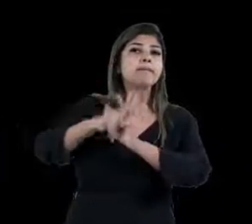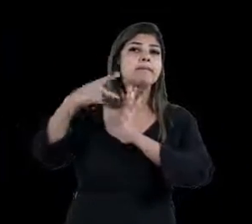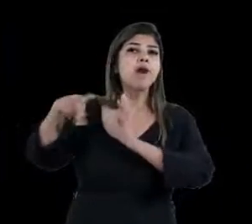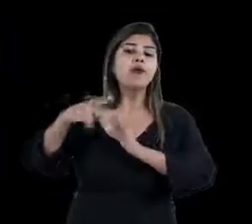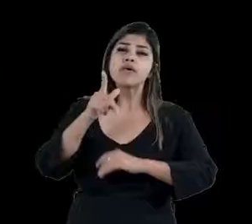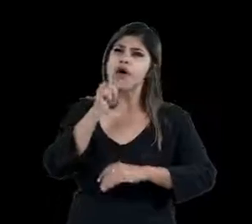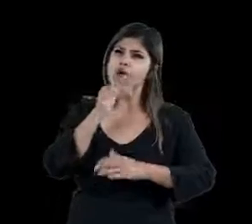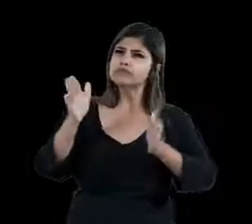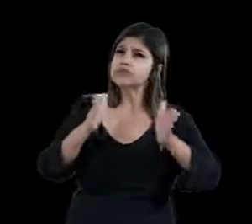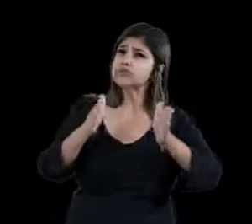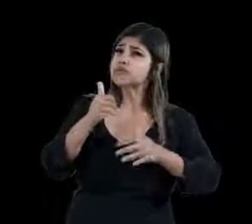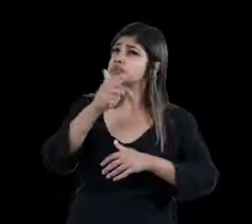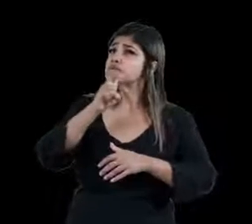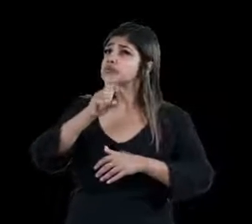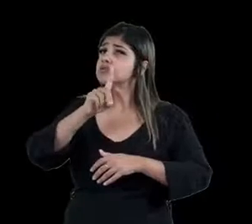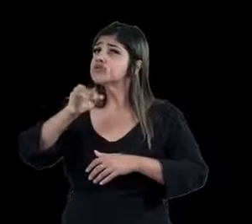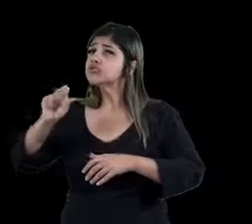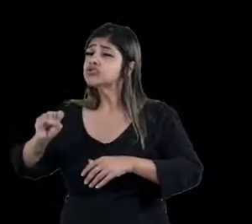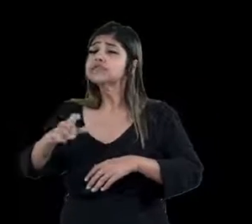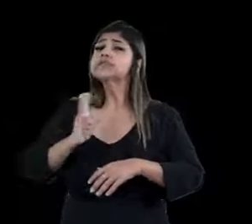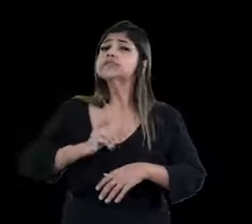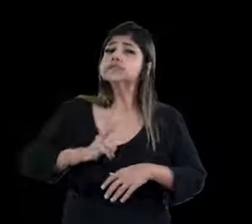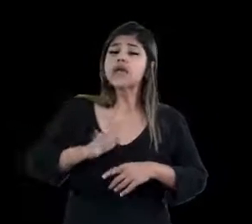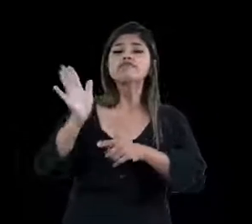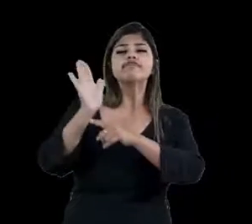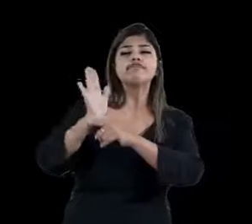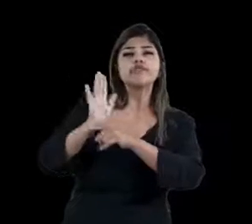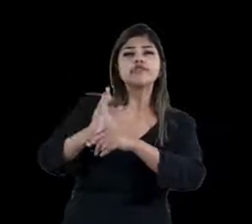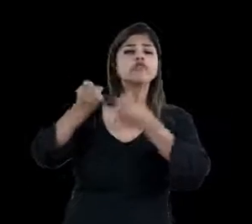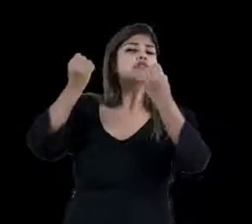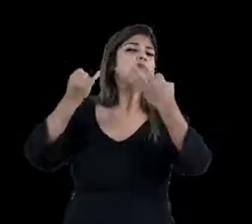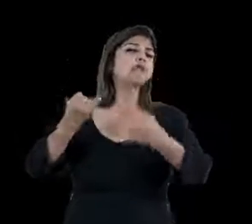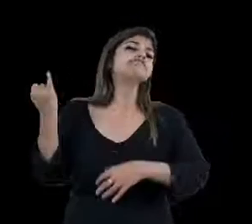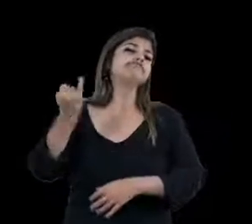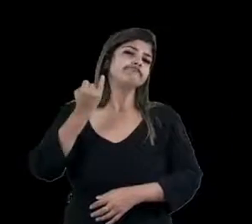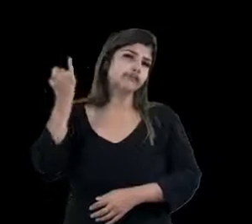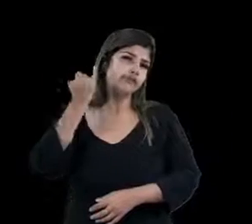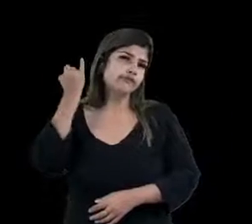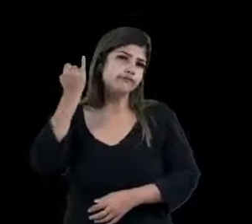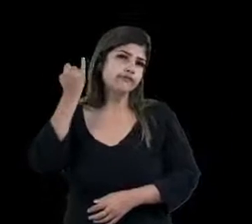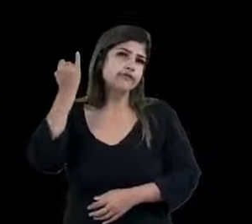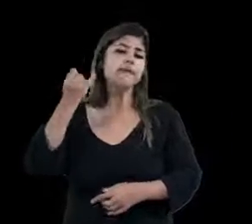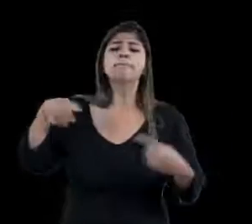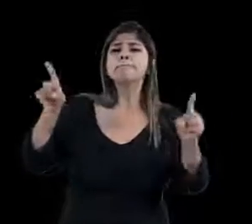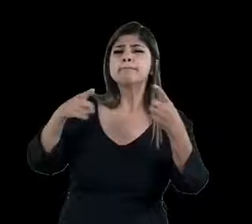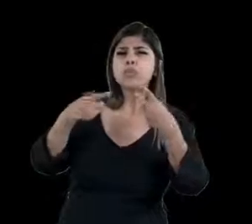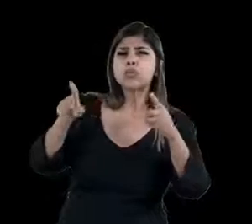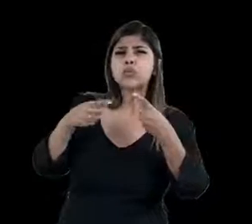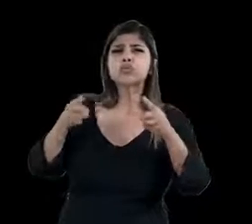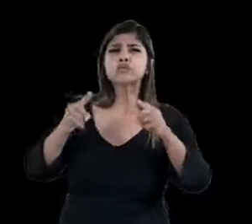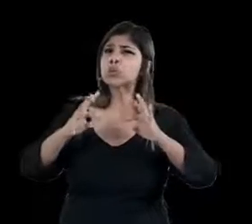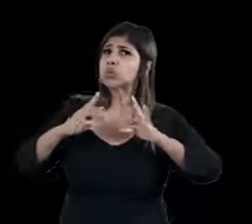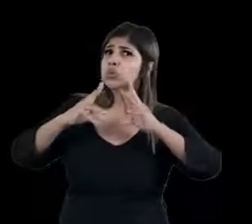So that was our experience of water that lasted for 2 weeks, and we always had our